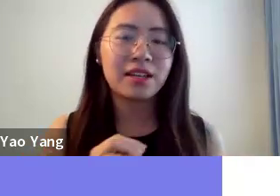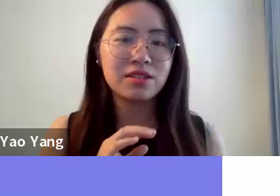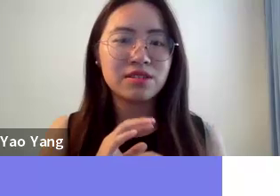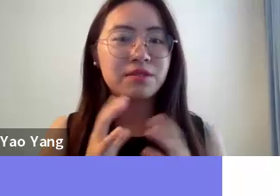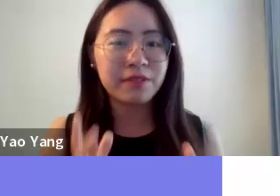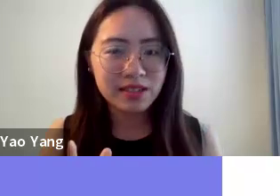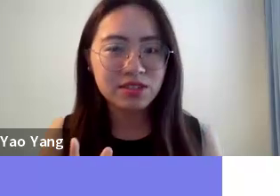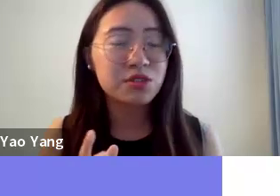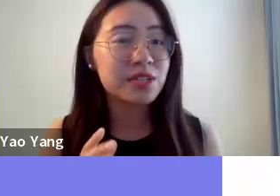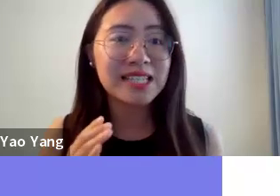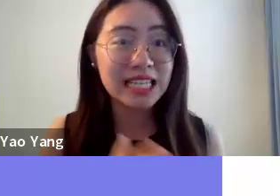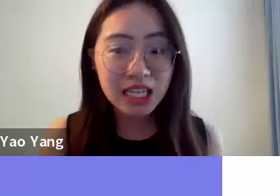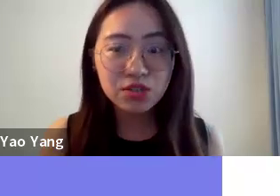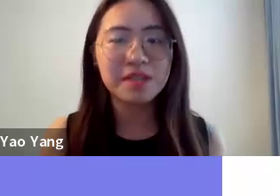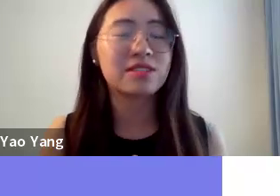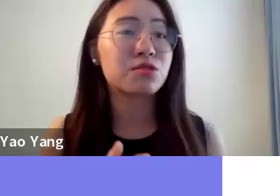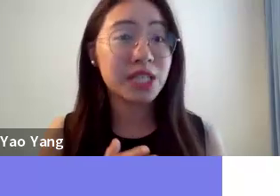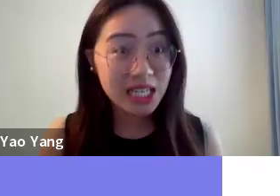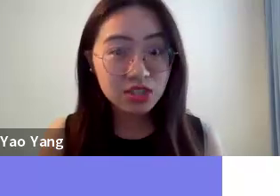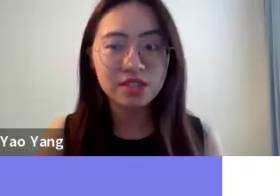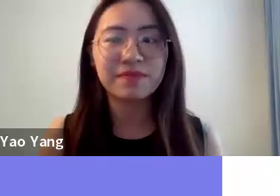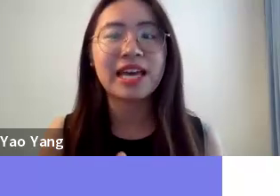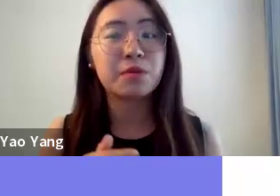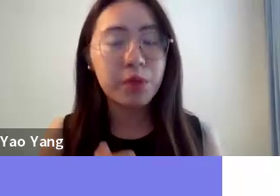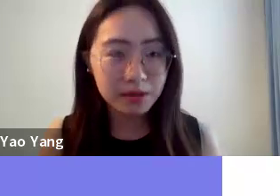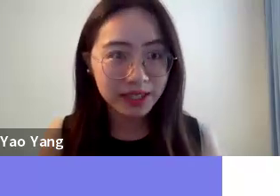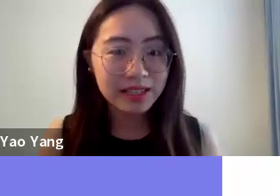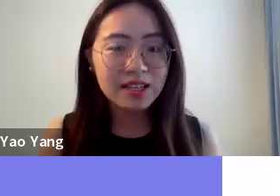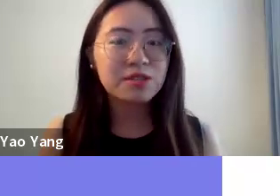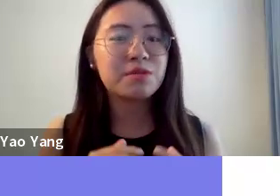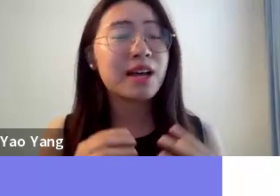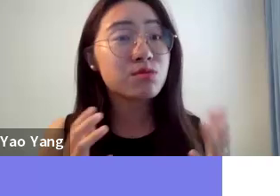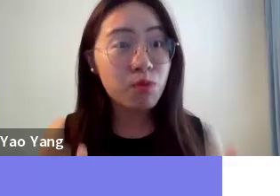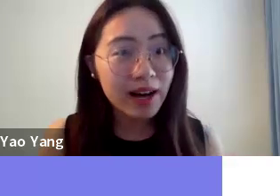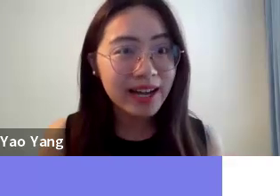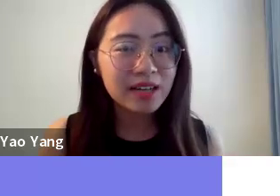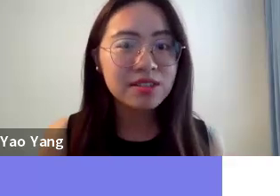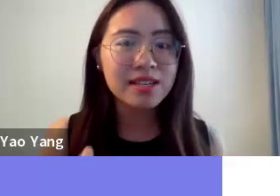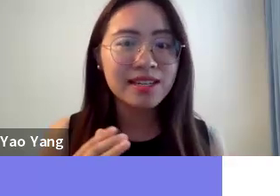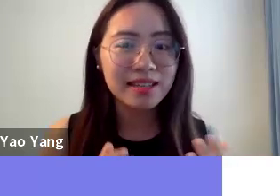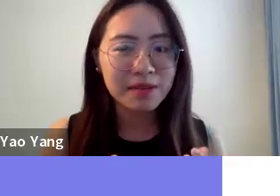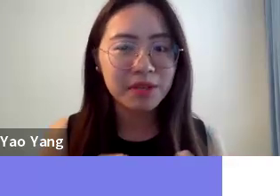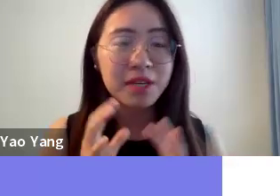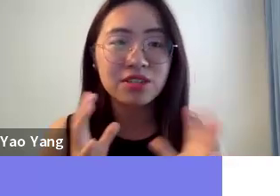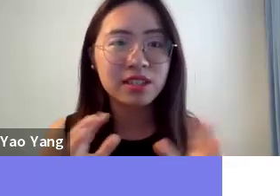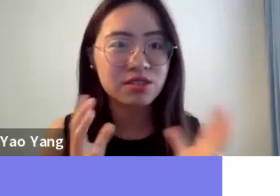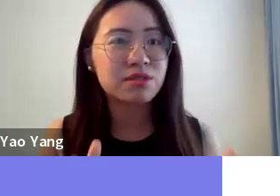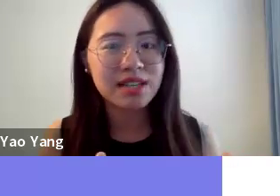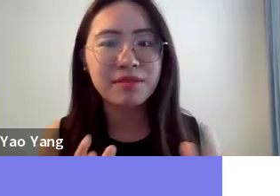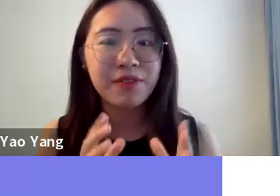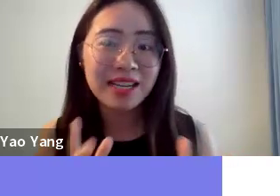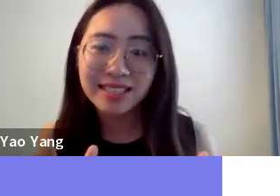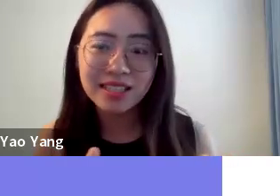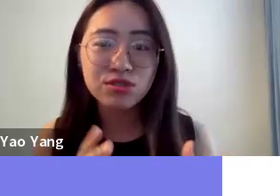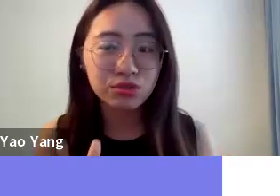mindset, they also affect students' engagement, retention, and well-being. So that's why understanding them, especially